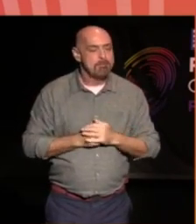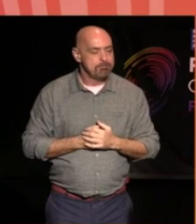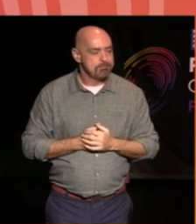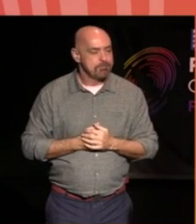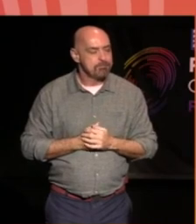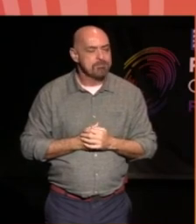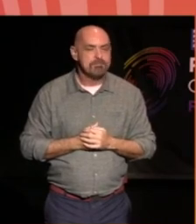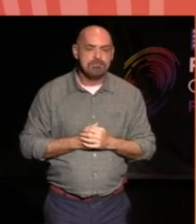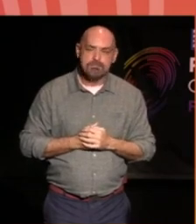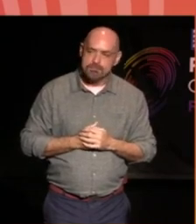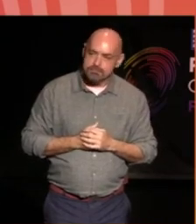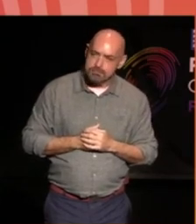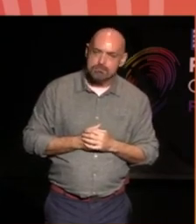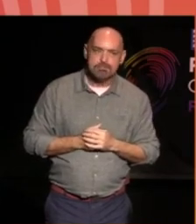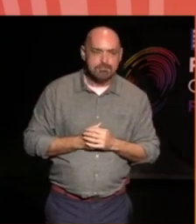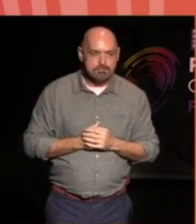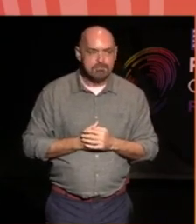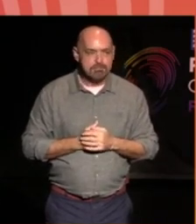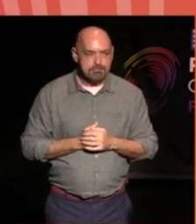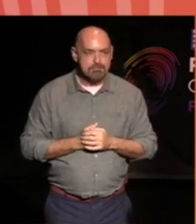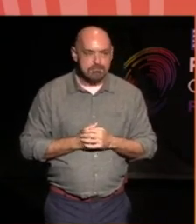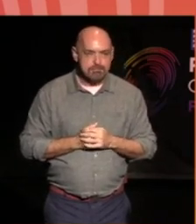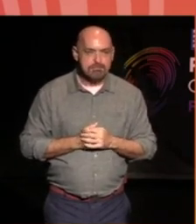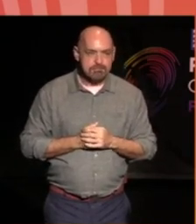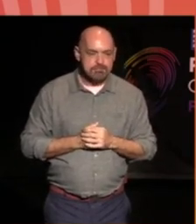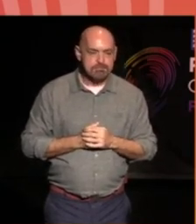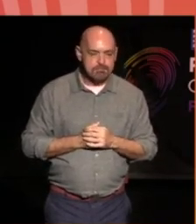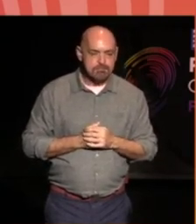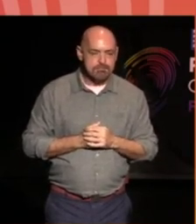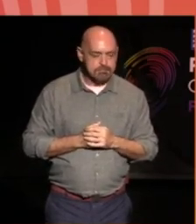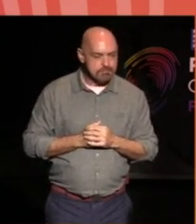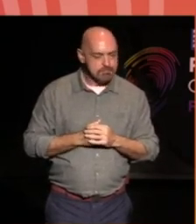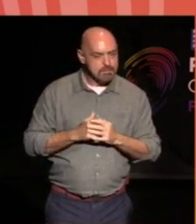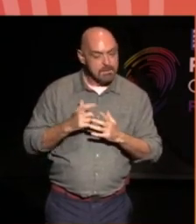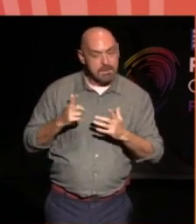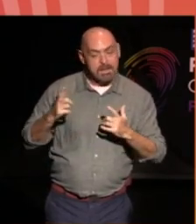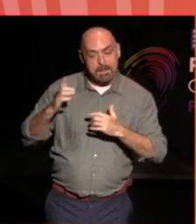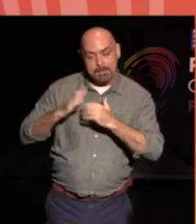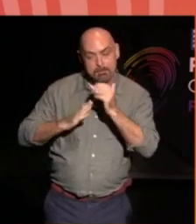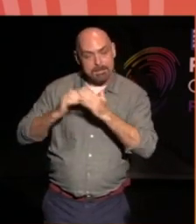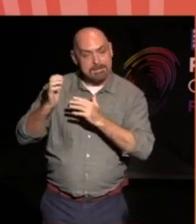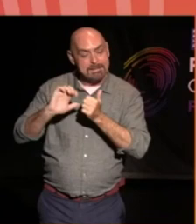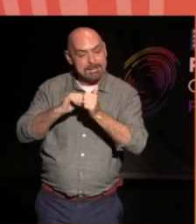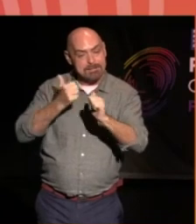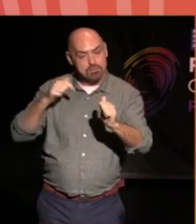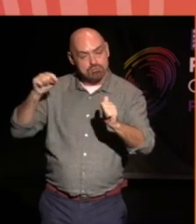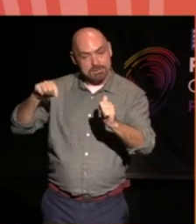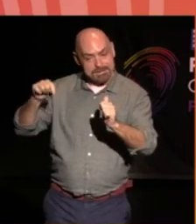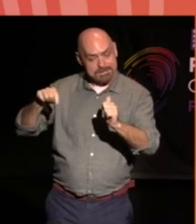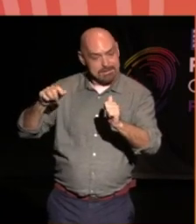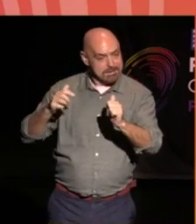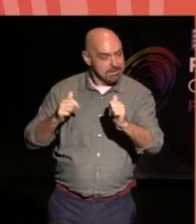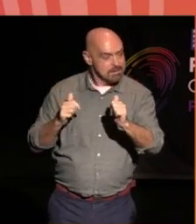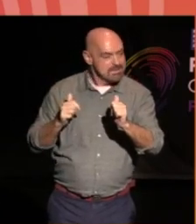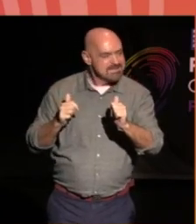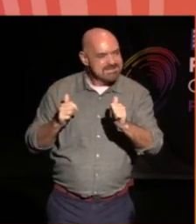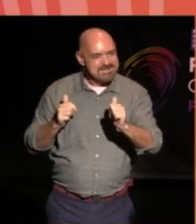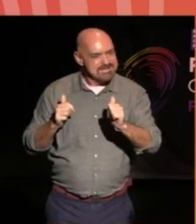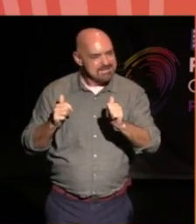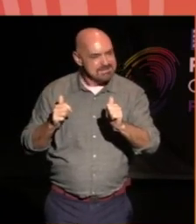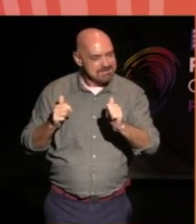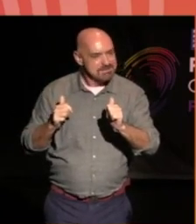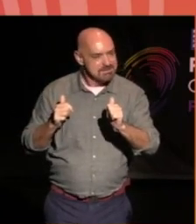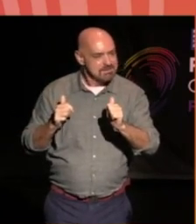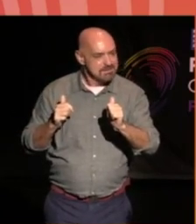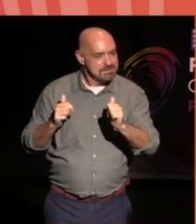I think it's the penetration of the building industry in society is so much that there's no difference